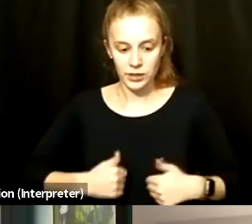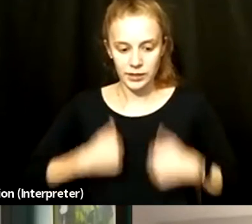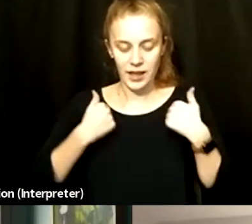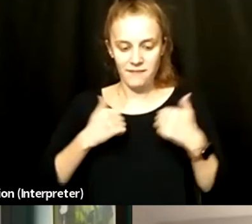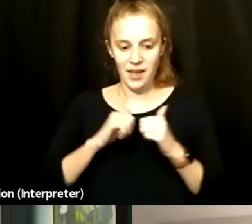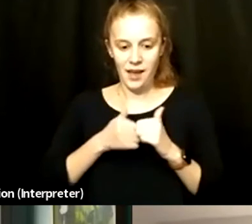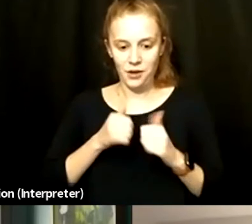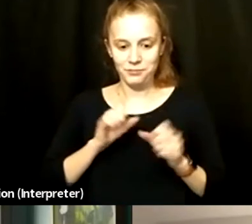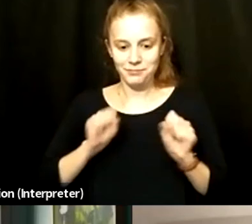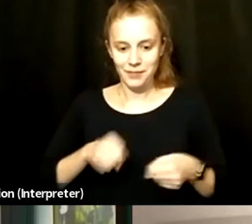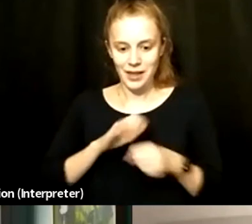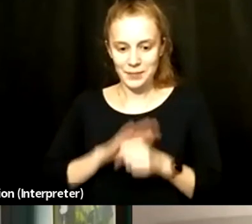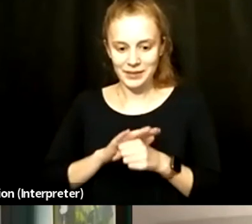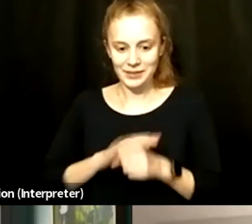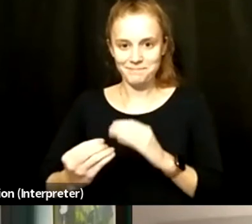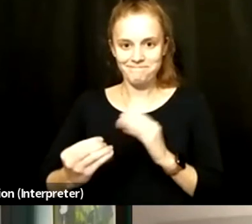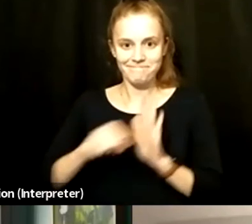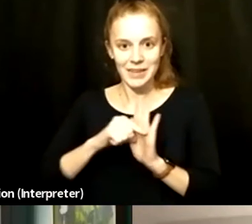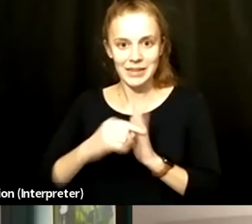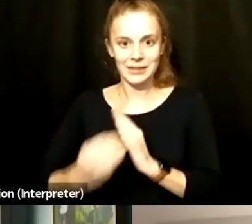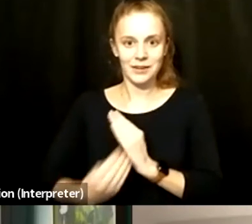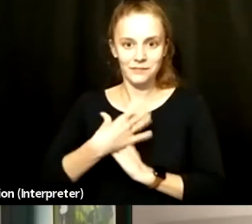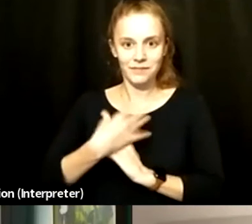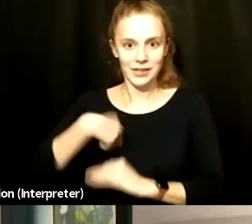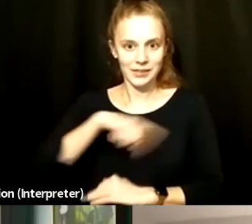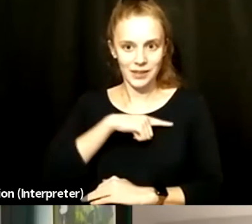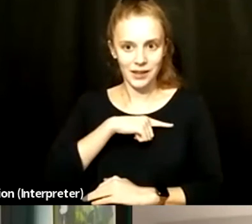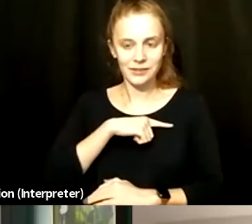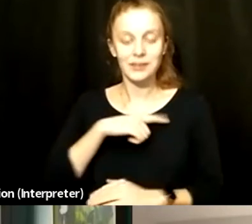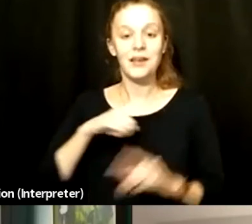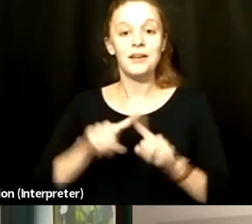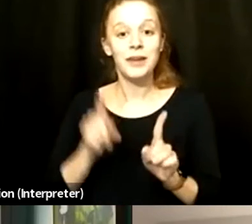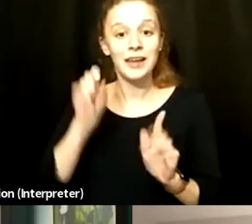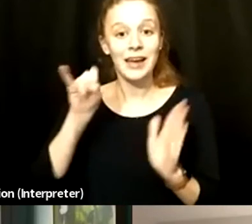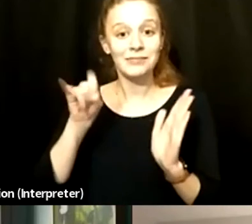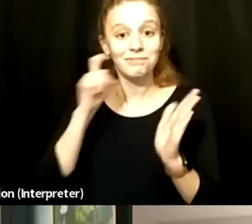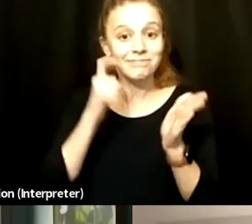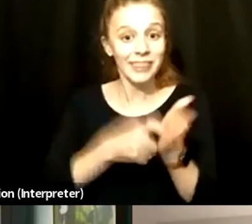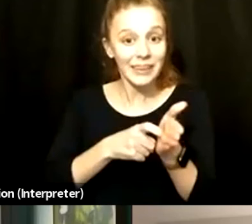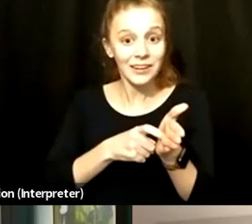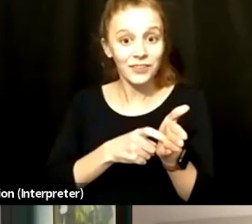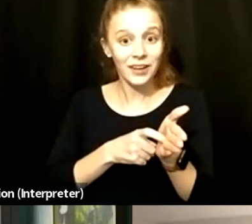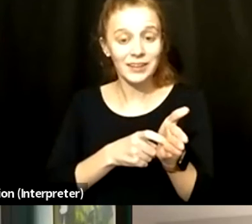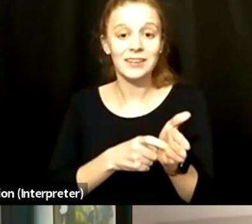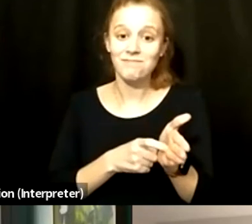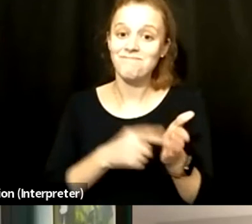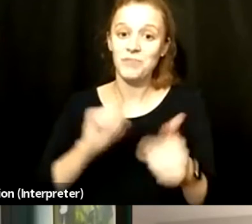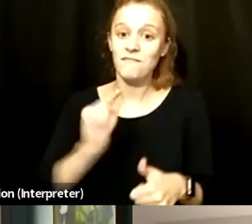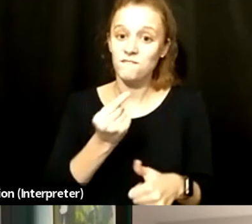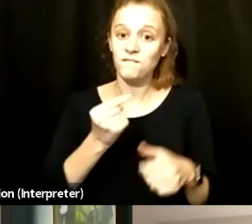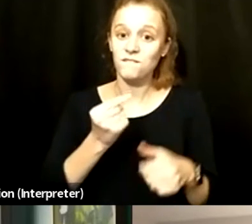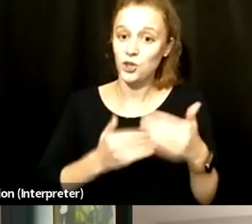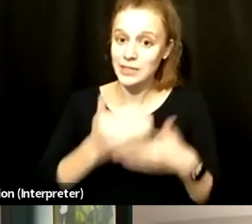that magnifies to a systemic level. But identifying it is the first step, and then putting words to